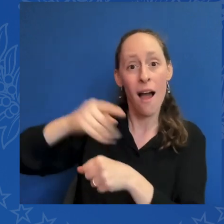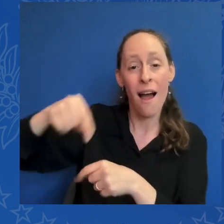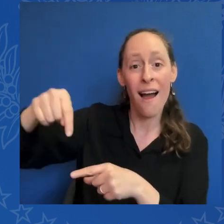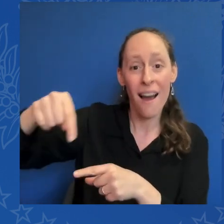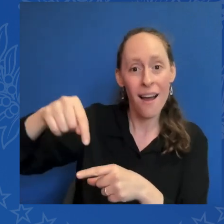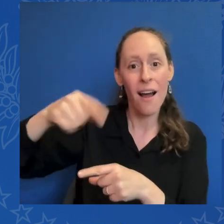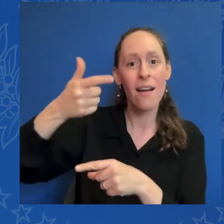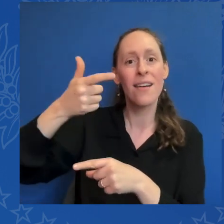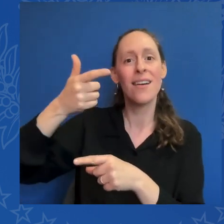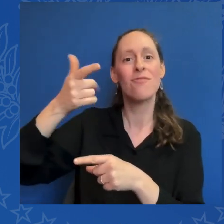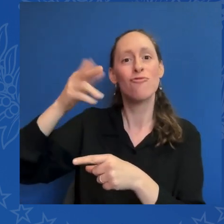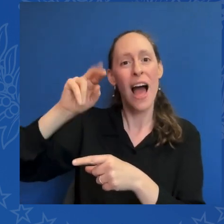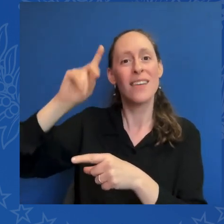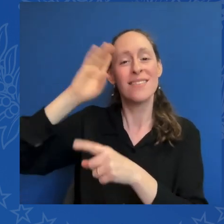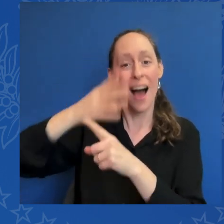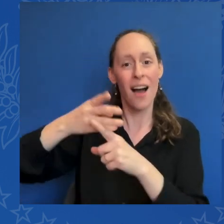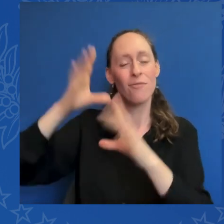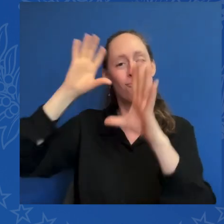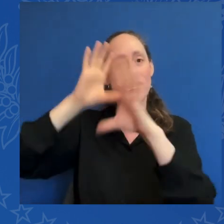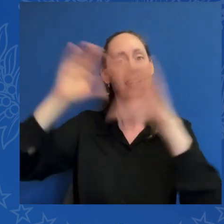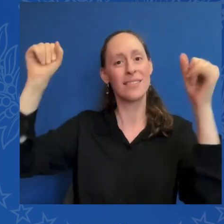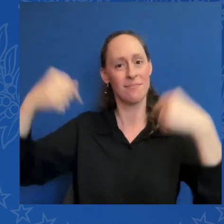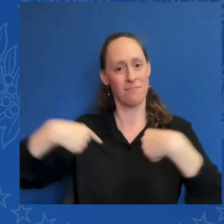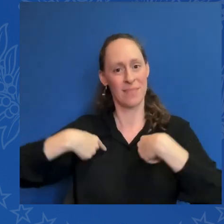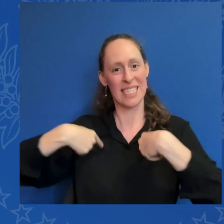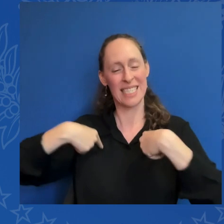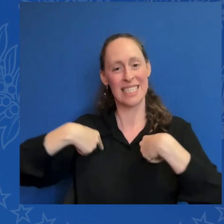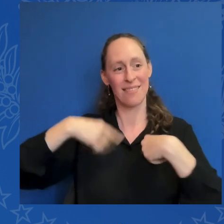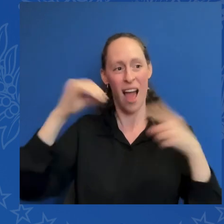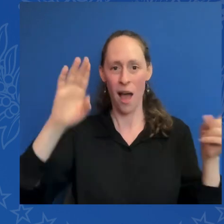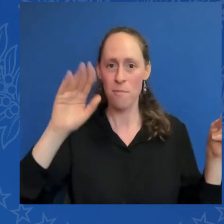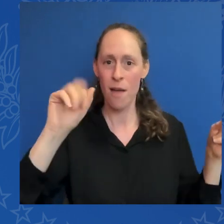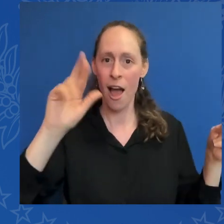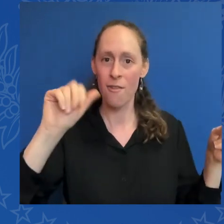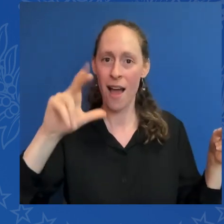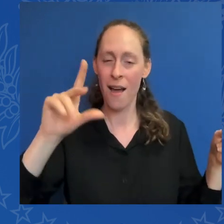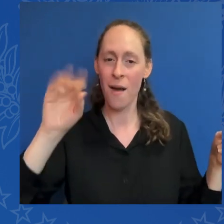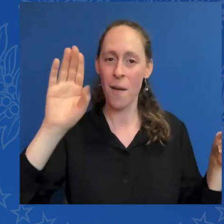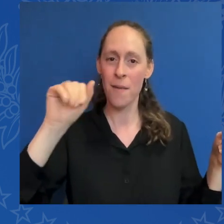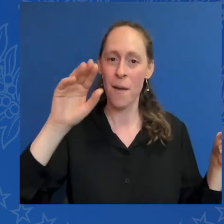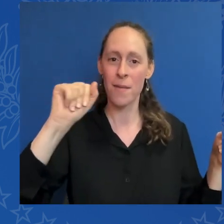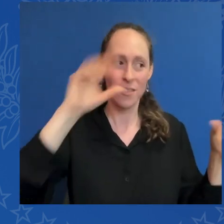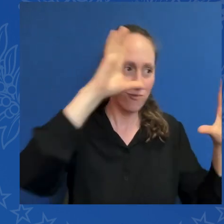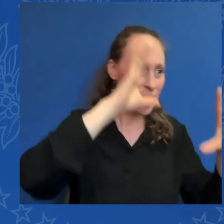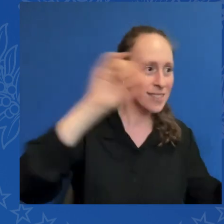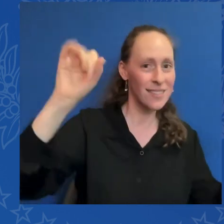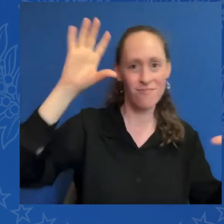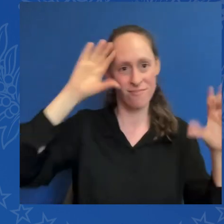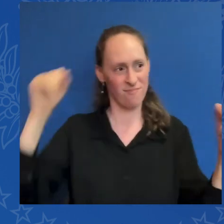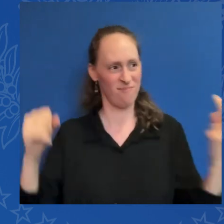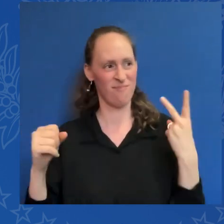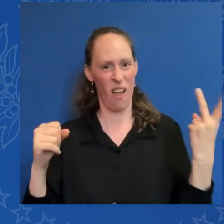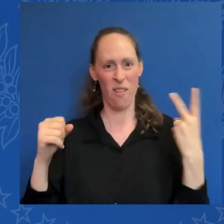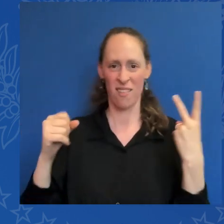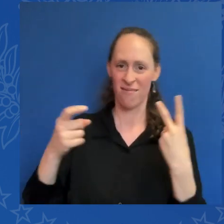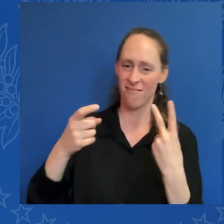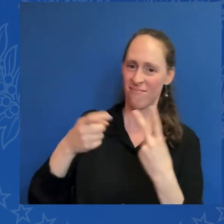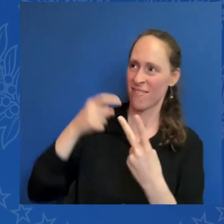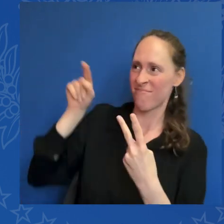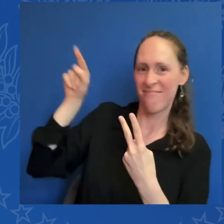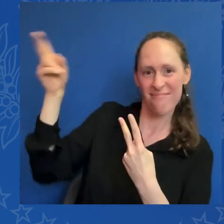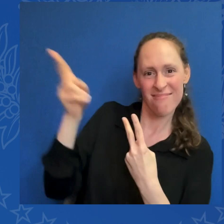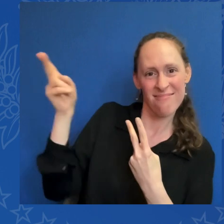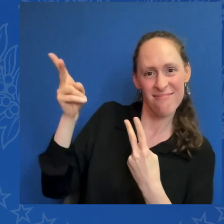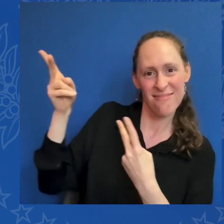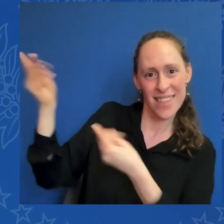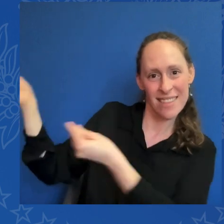know, we come from, Valerie and I come from not poor means, but modest means. We lived in a split-level home and the